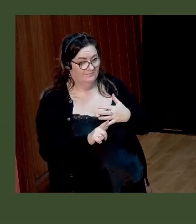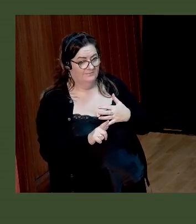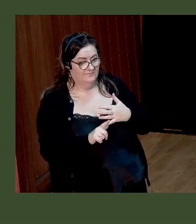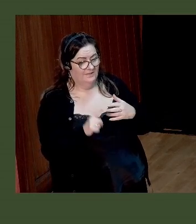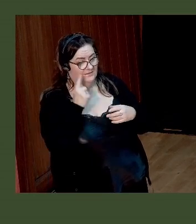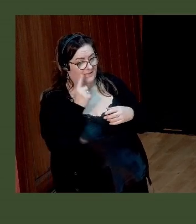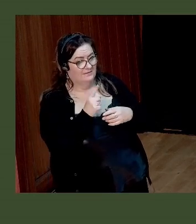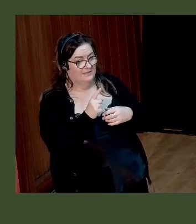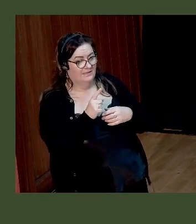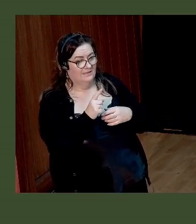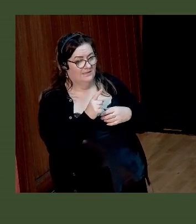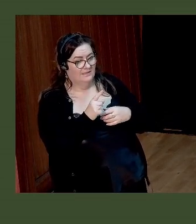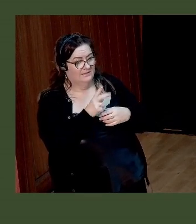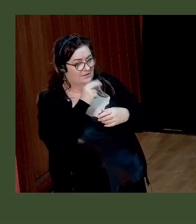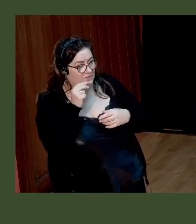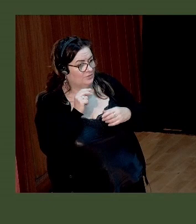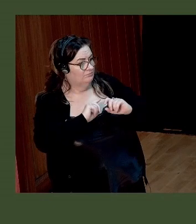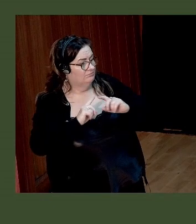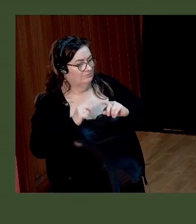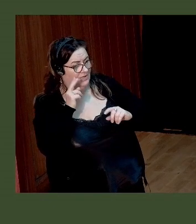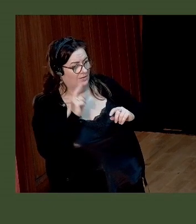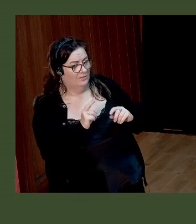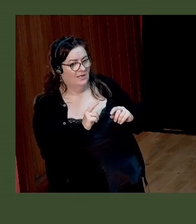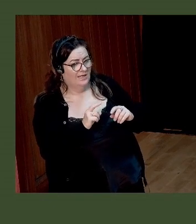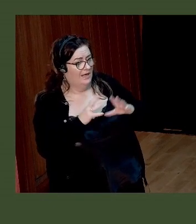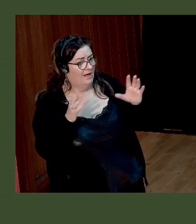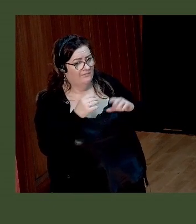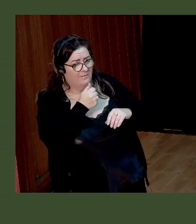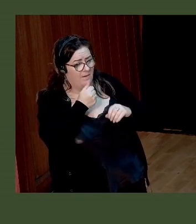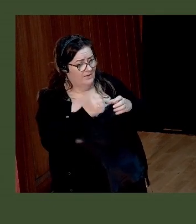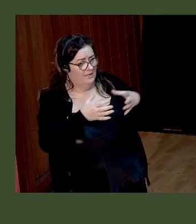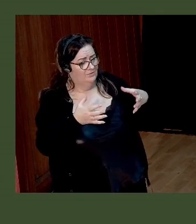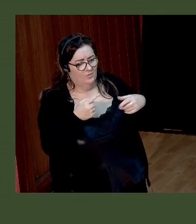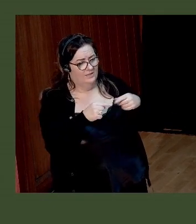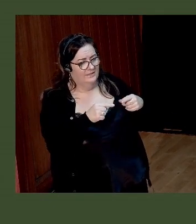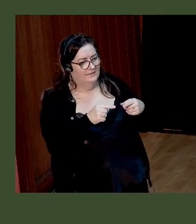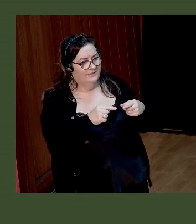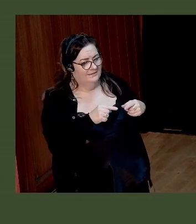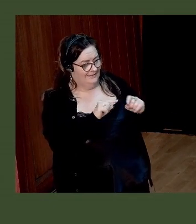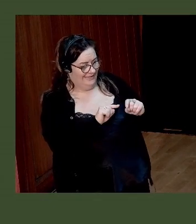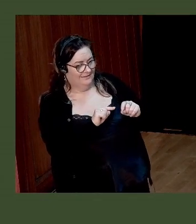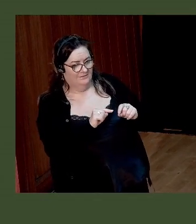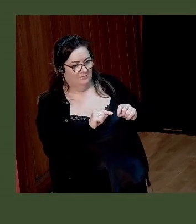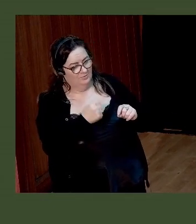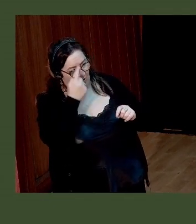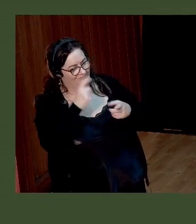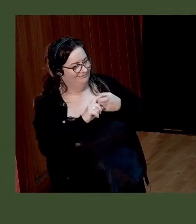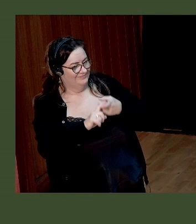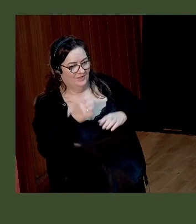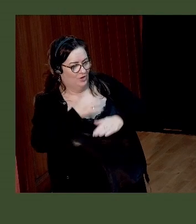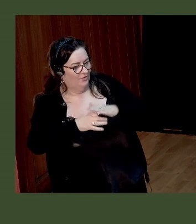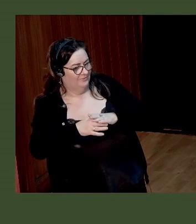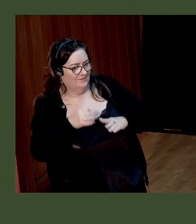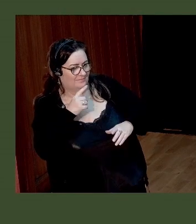It was perceived by the press and probably a greater part of the population as embodying the state's commitment to the language, while